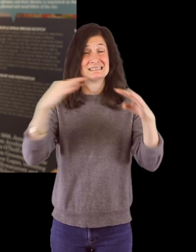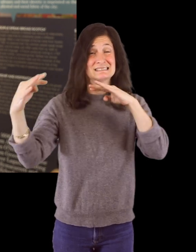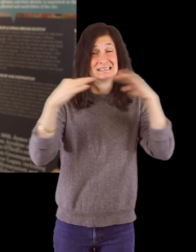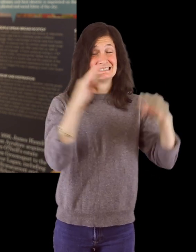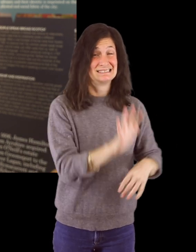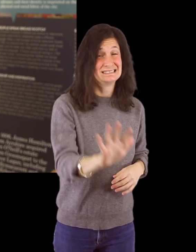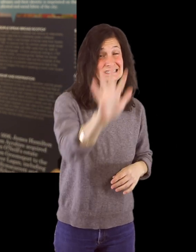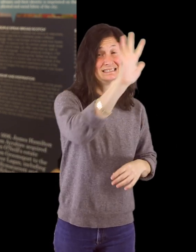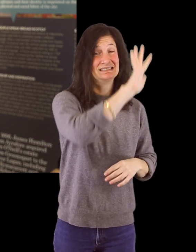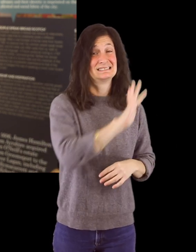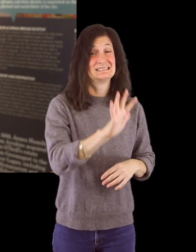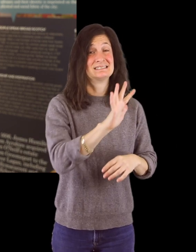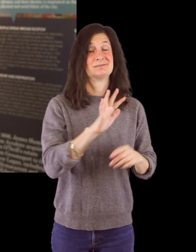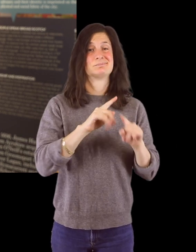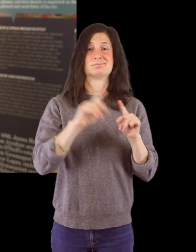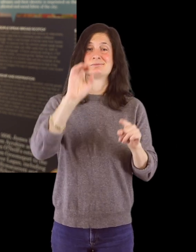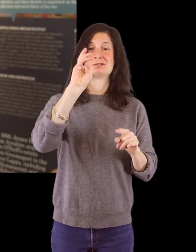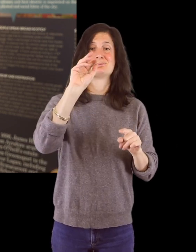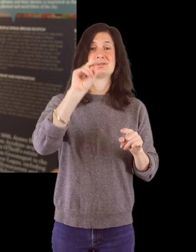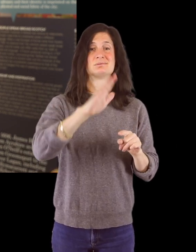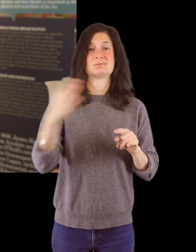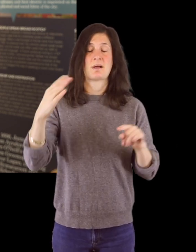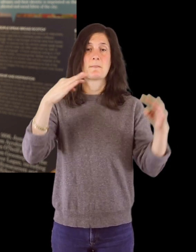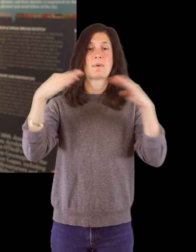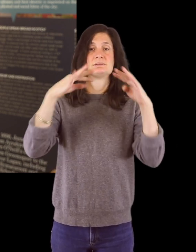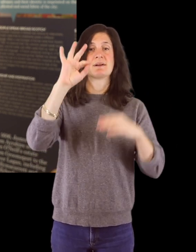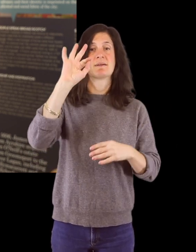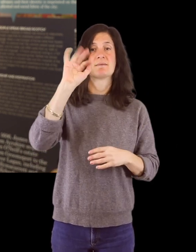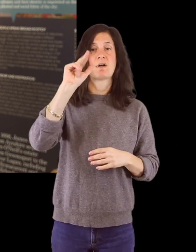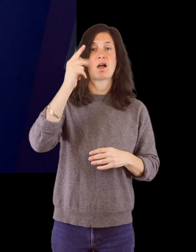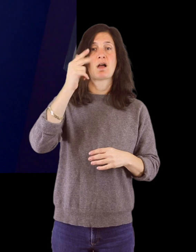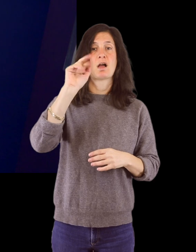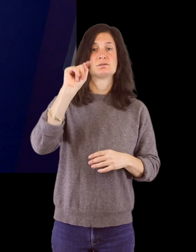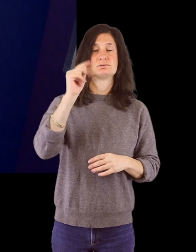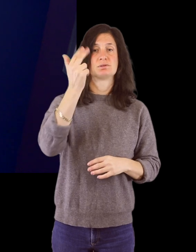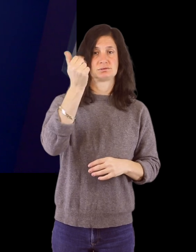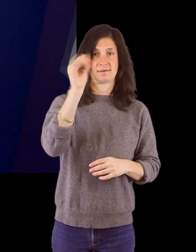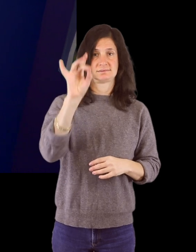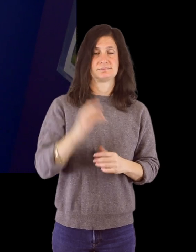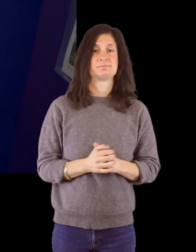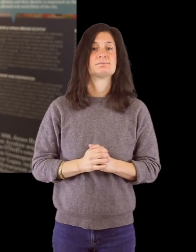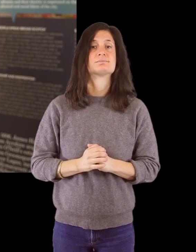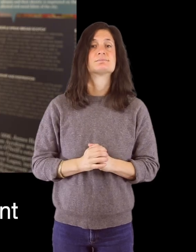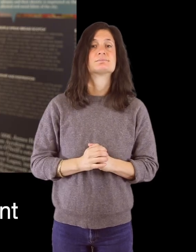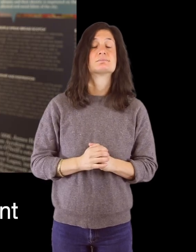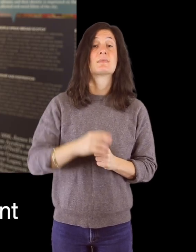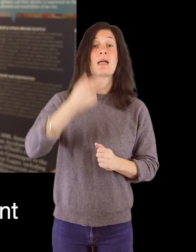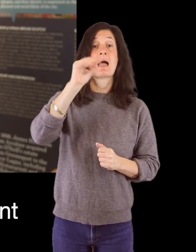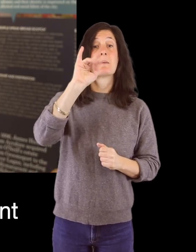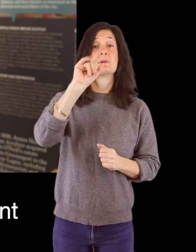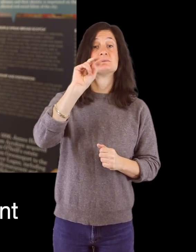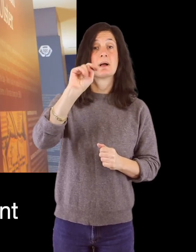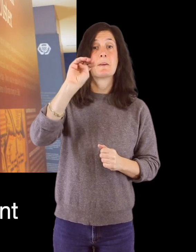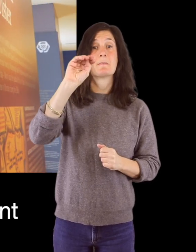of warfare across the island, when Edward was eventually killed at the Battle of Faughart in 1318. The